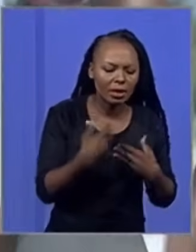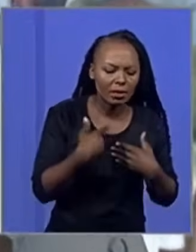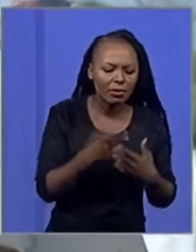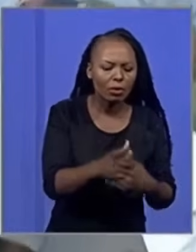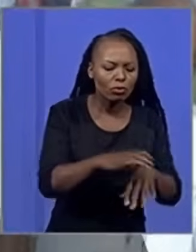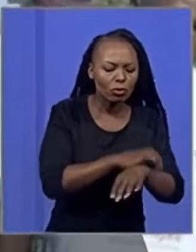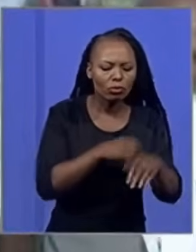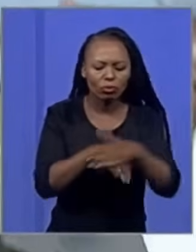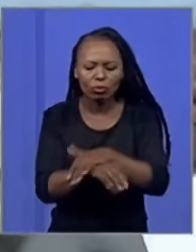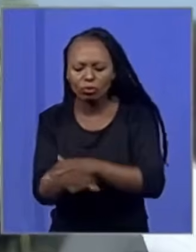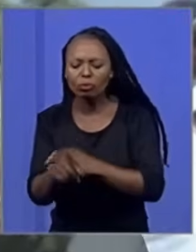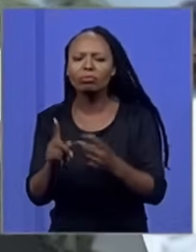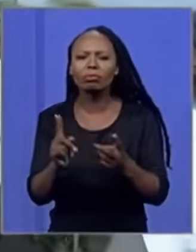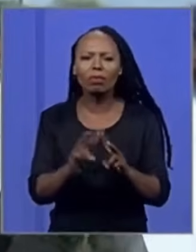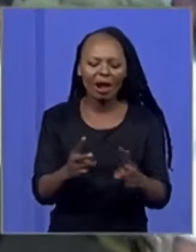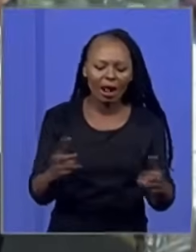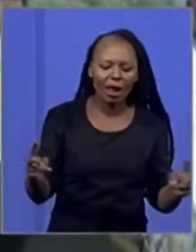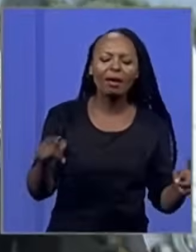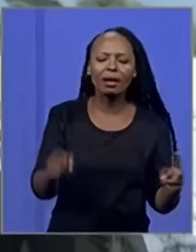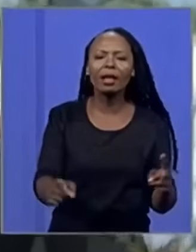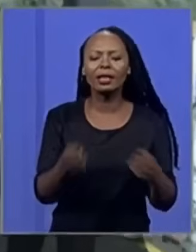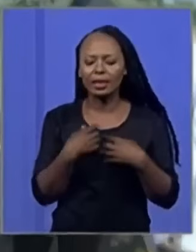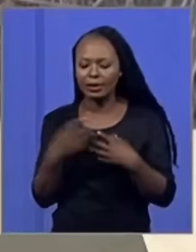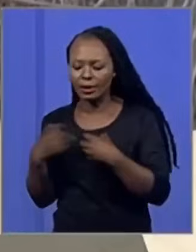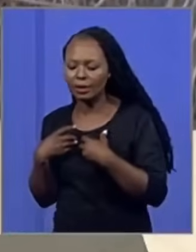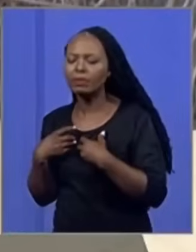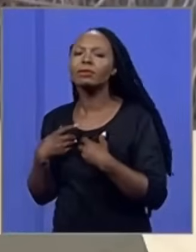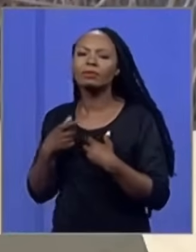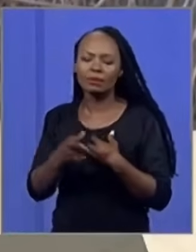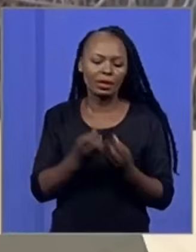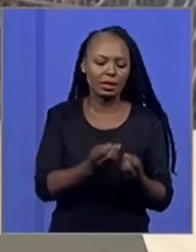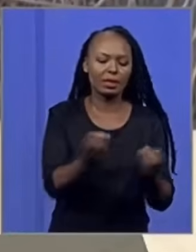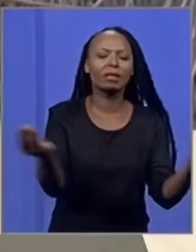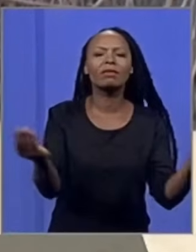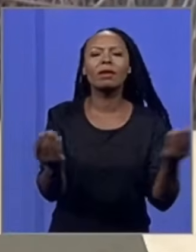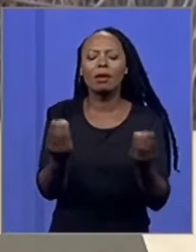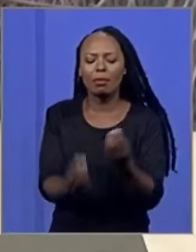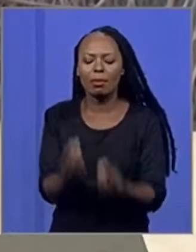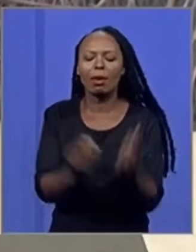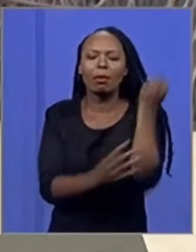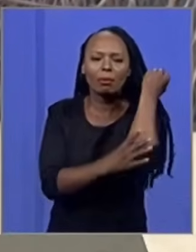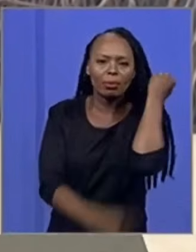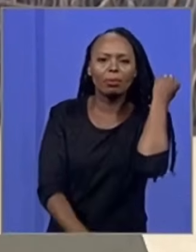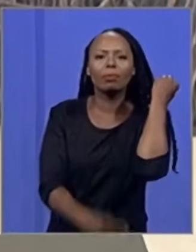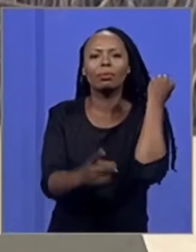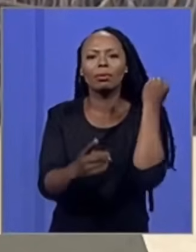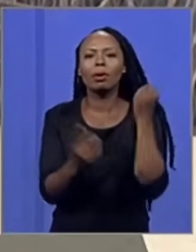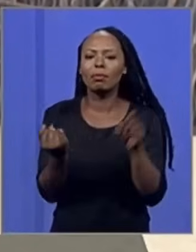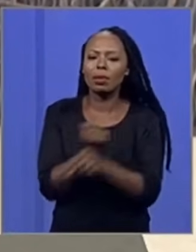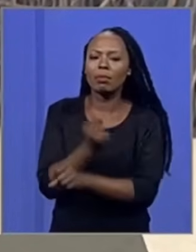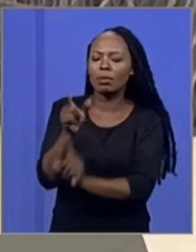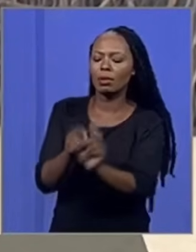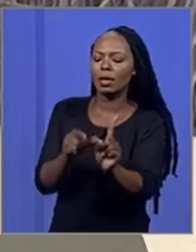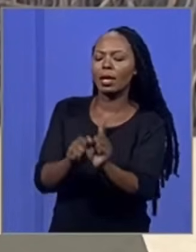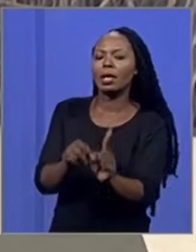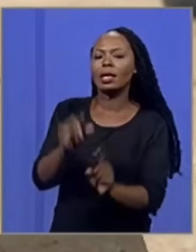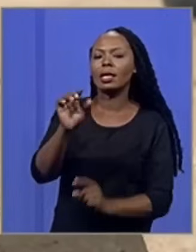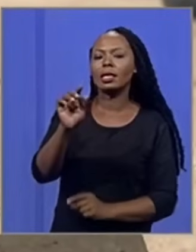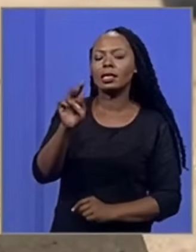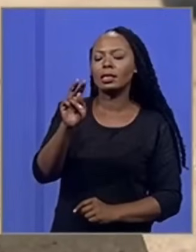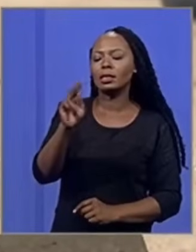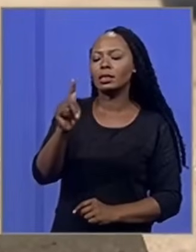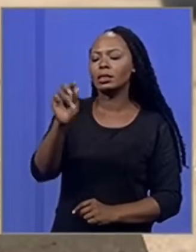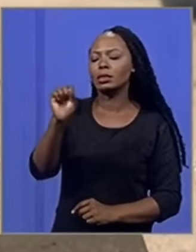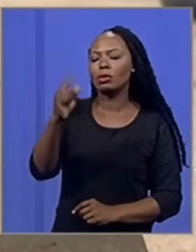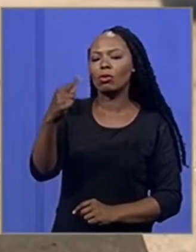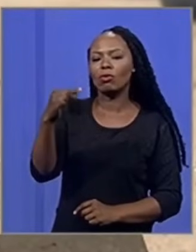ya ditlhako le di-sanitary pads e re batlang go e fitlhelela. Dikatso tseno di thusa baungwelwa ba tshwana le Kesegofetse Ntšhe yo bana ba